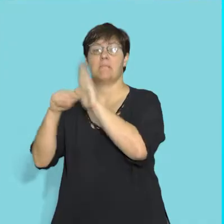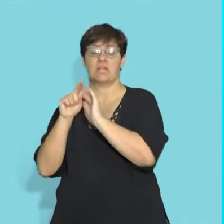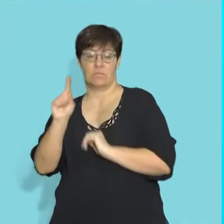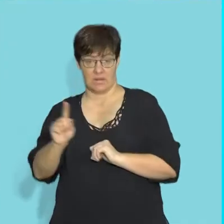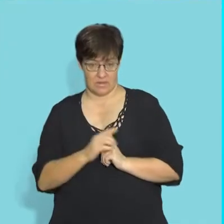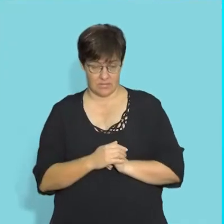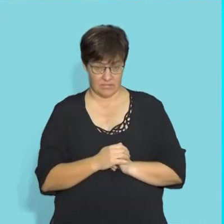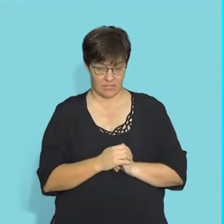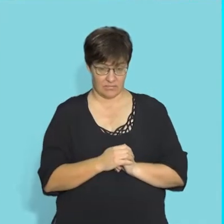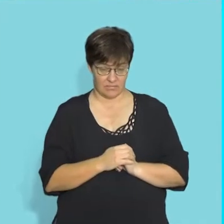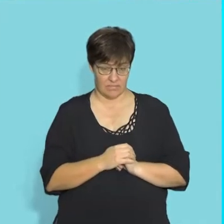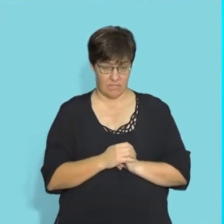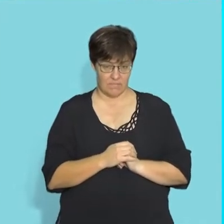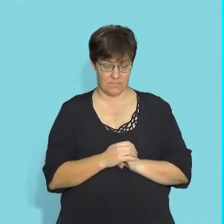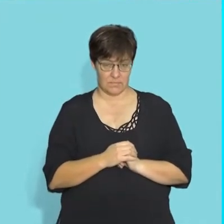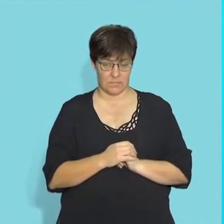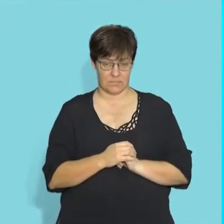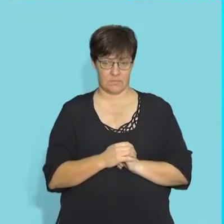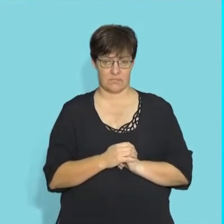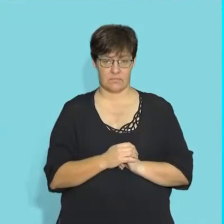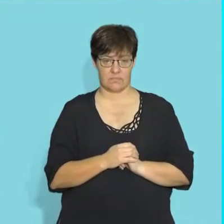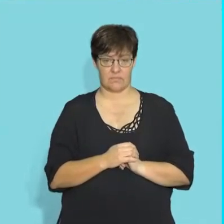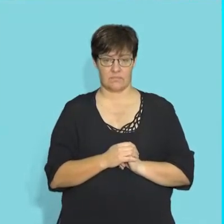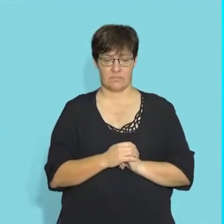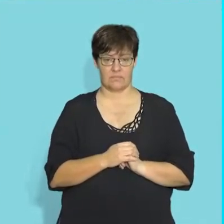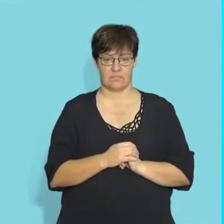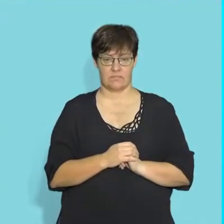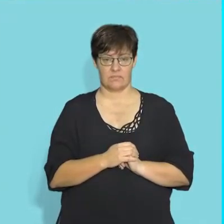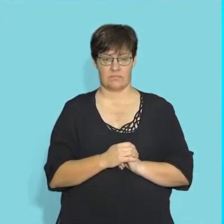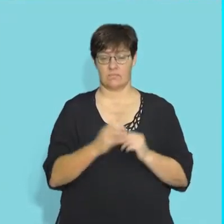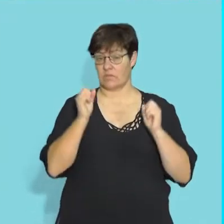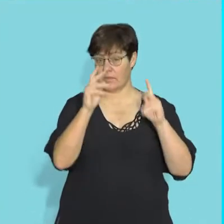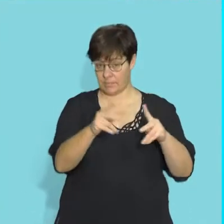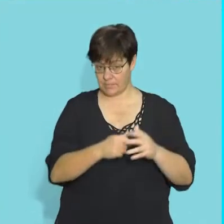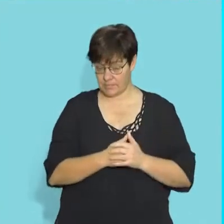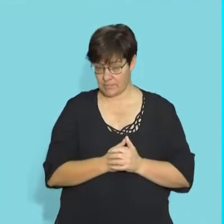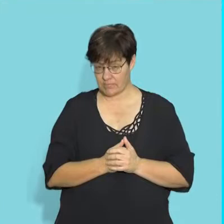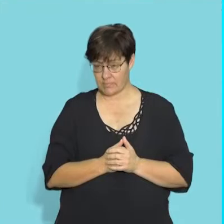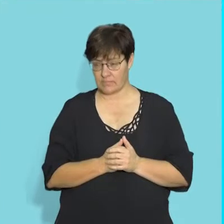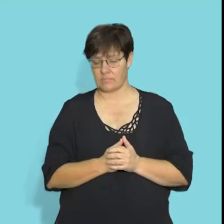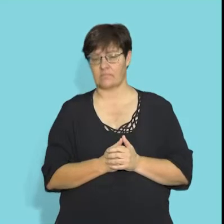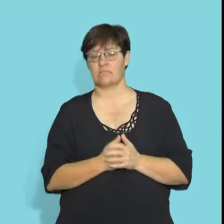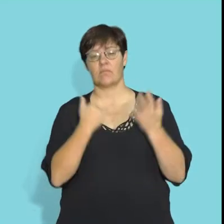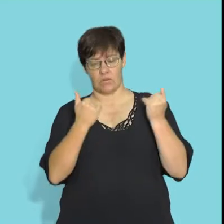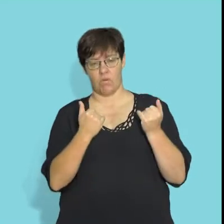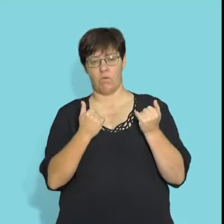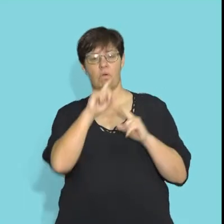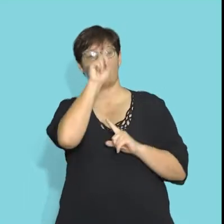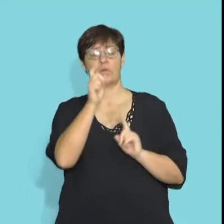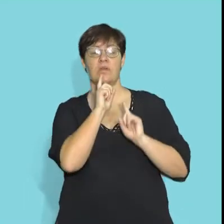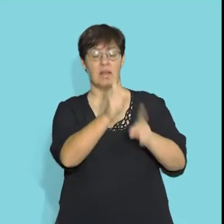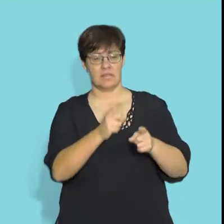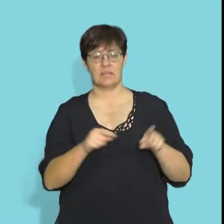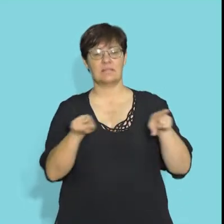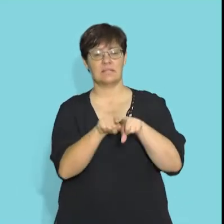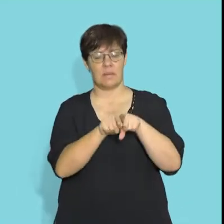one and multiply it by the second one, I'm going to get an answer of -1. Okay, so we're going to jump straight